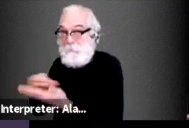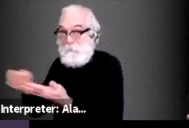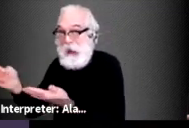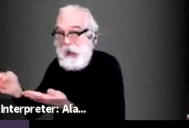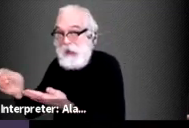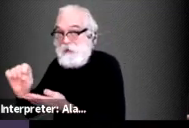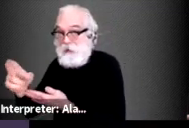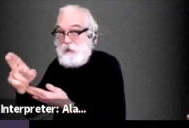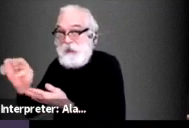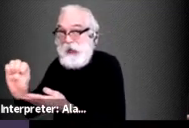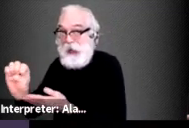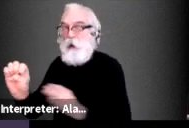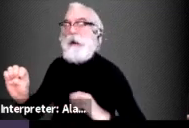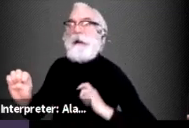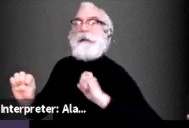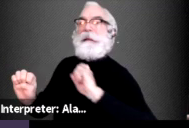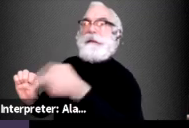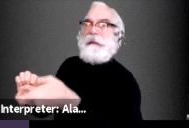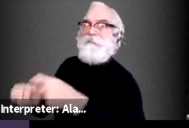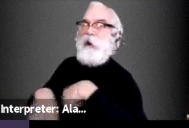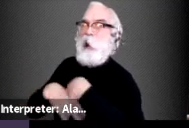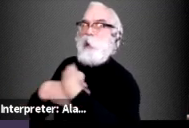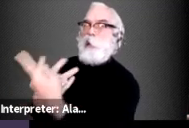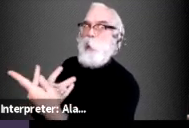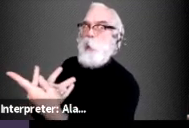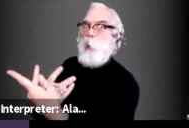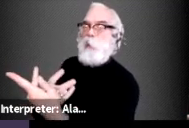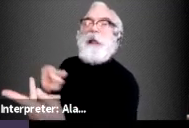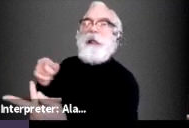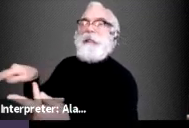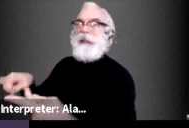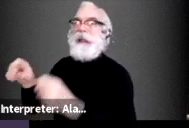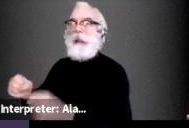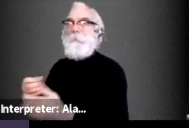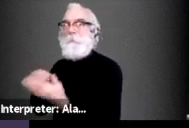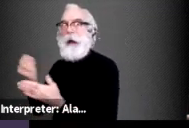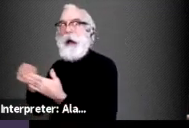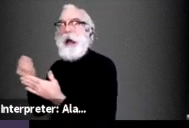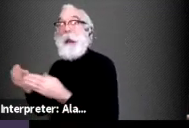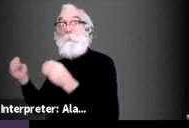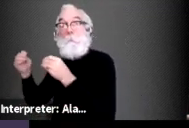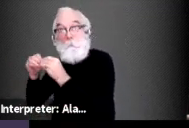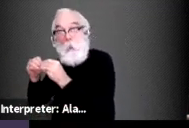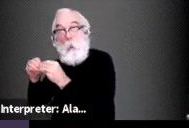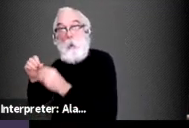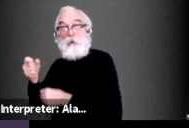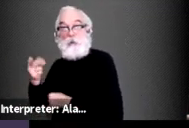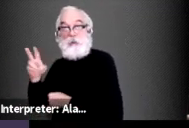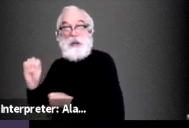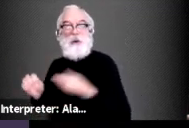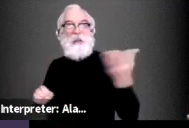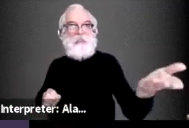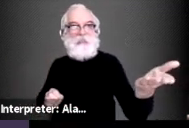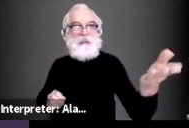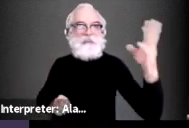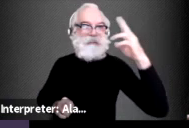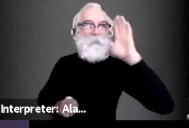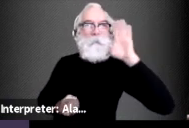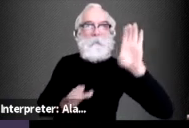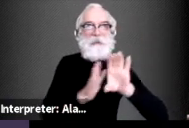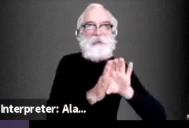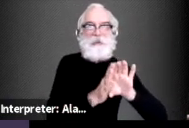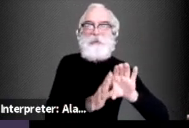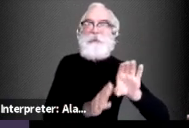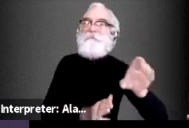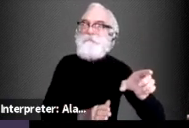those same shares to spend on purchasing more shares. This cartoon from the same volume